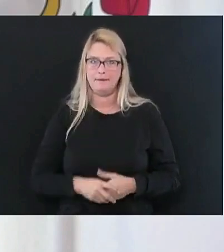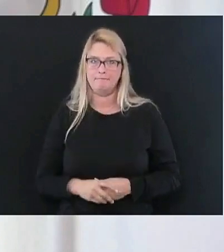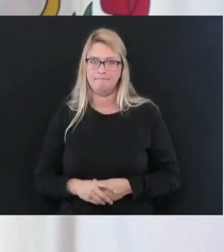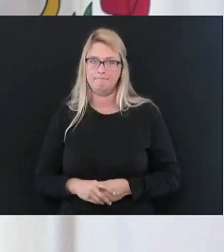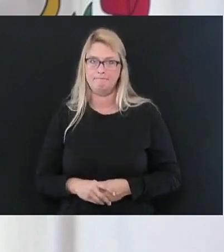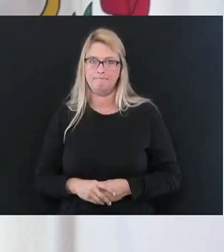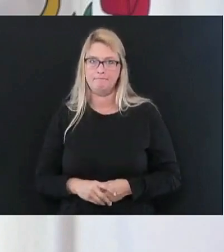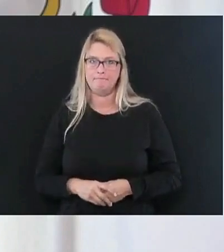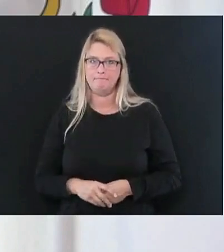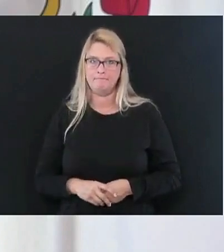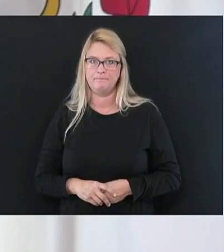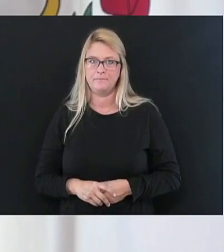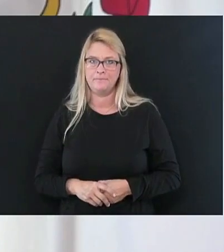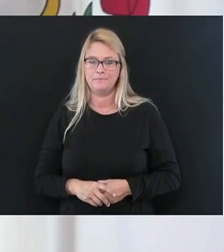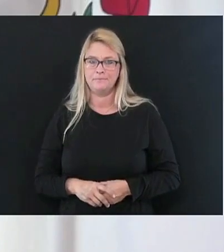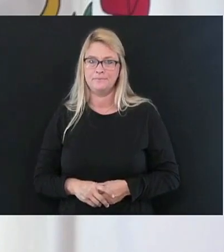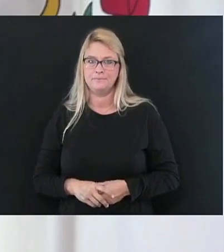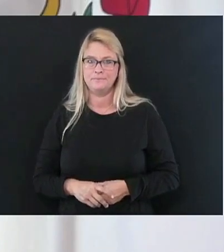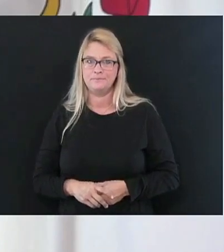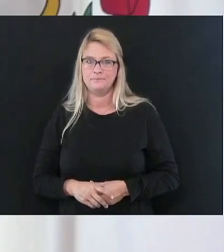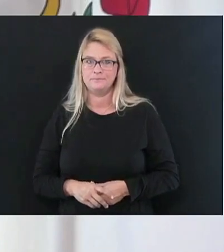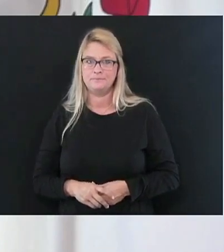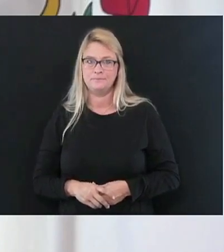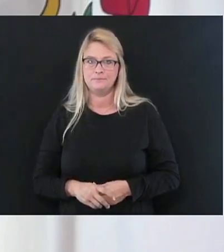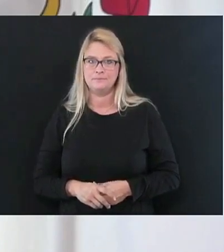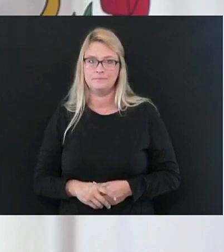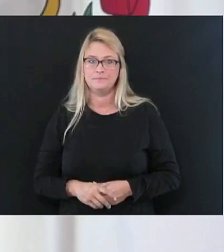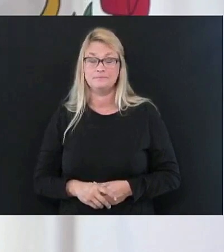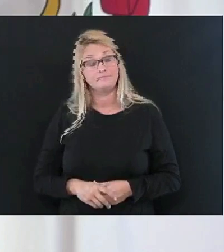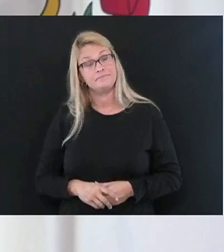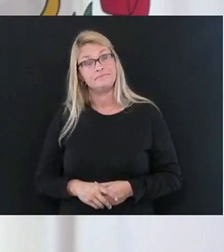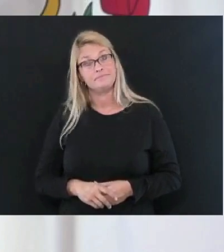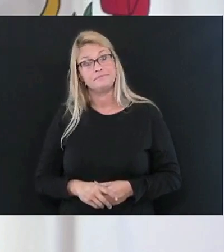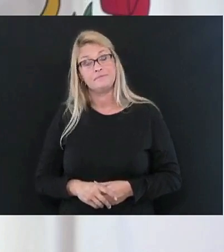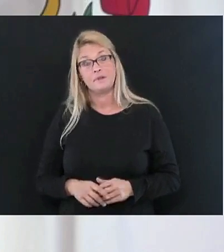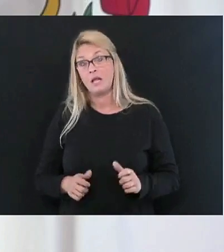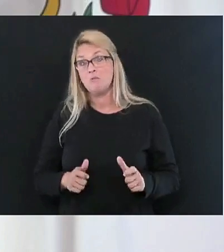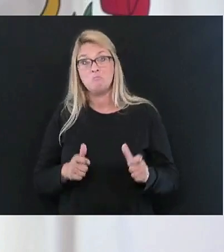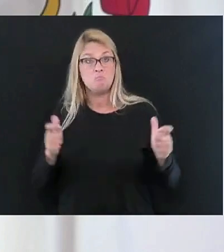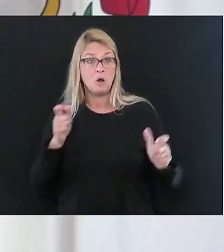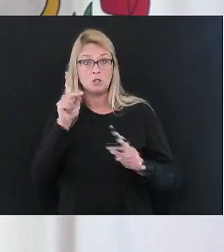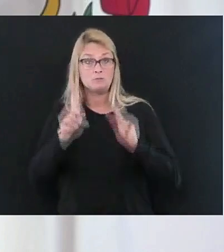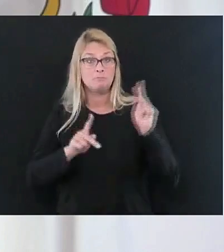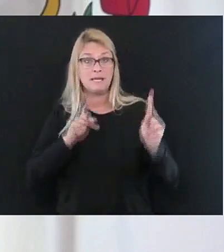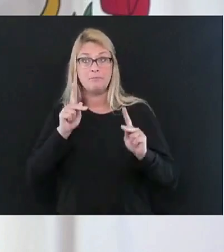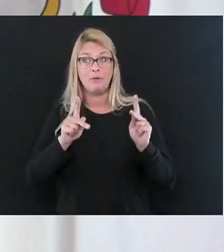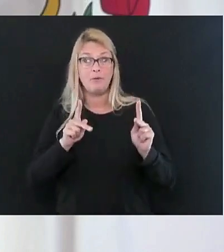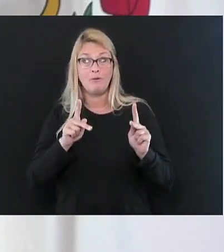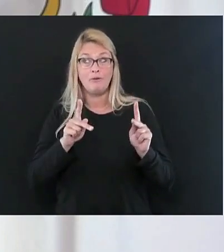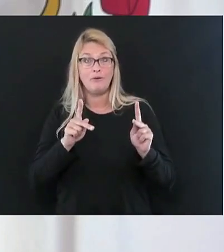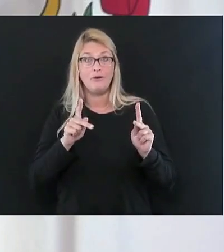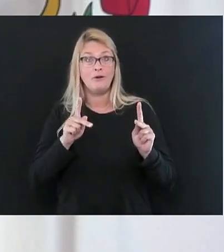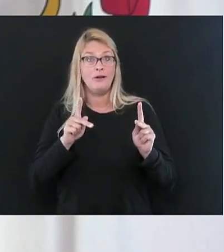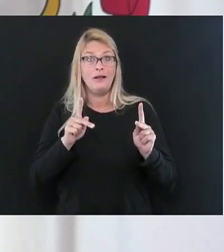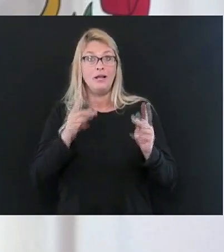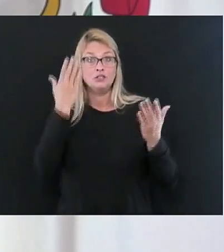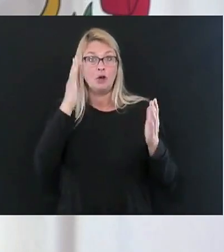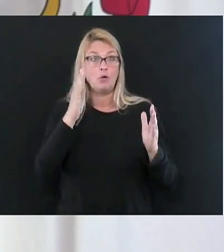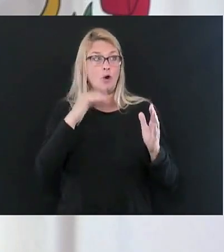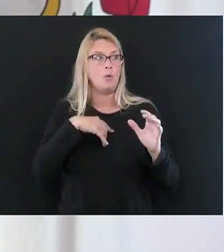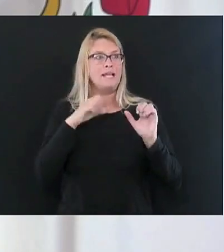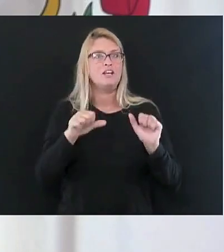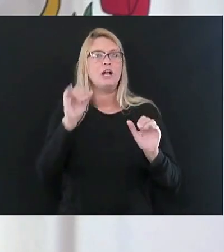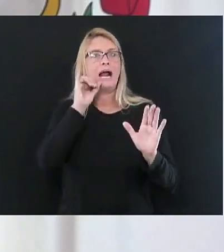of them showing up. But the biggest likelihood of all is we would have been able to identify